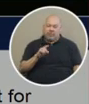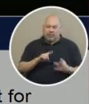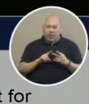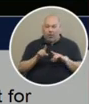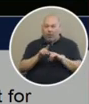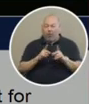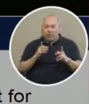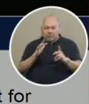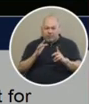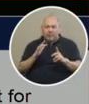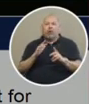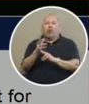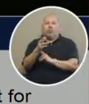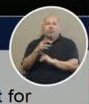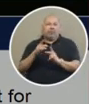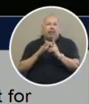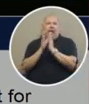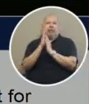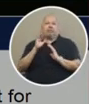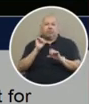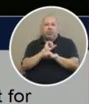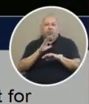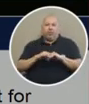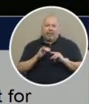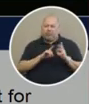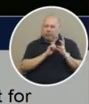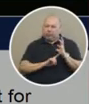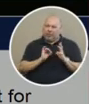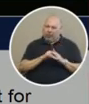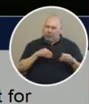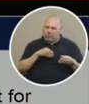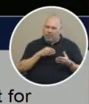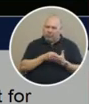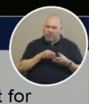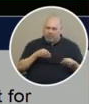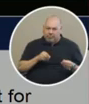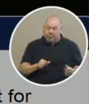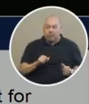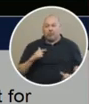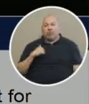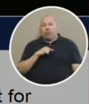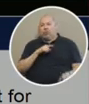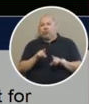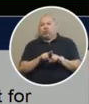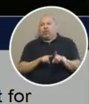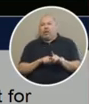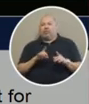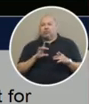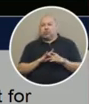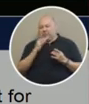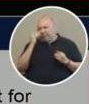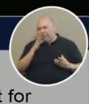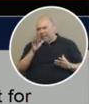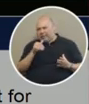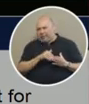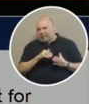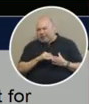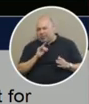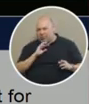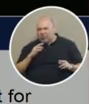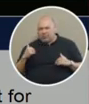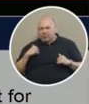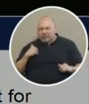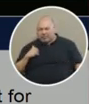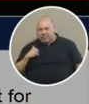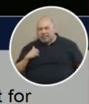all hospitals. Everyone's been cooperating on that so we can track our expenses. We also have the Joint Information Center areas of